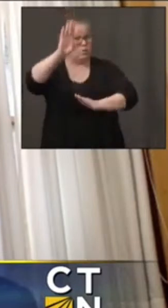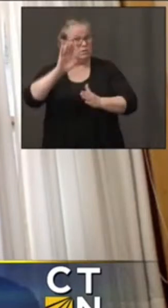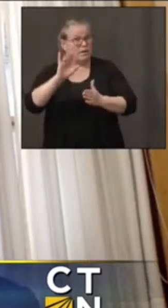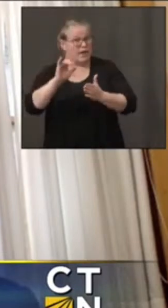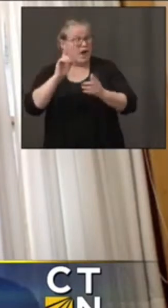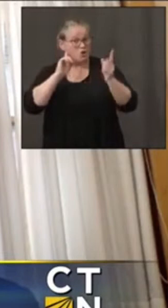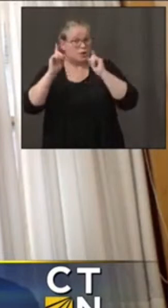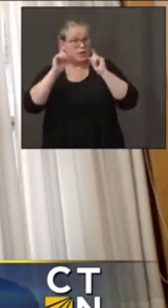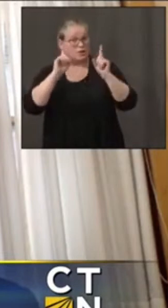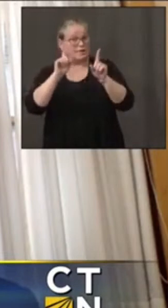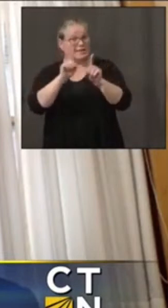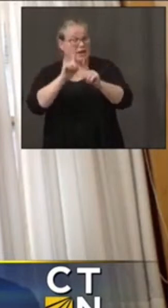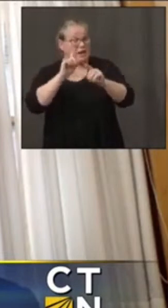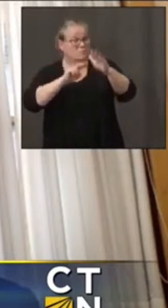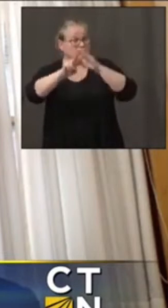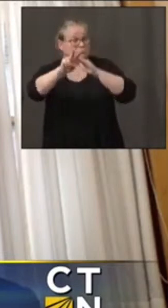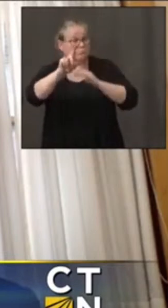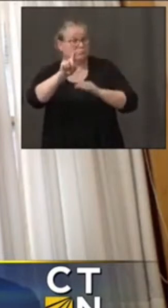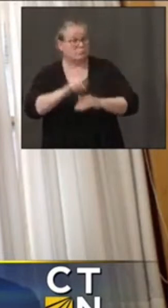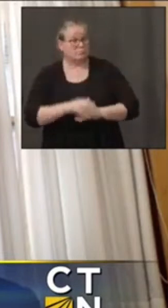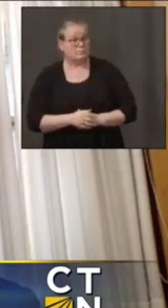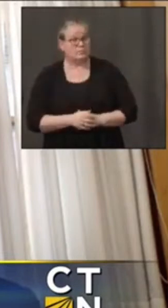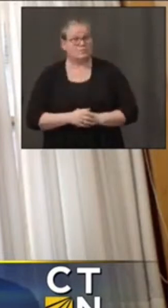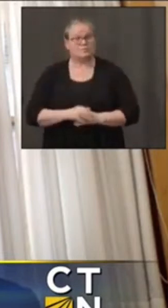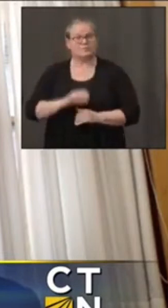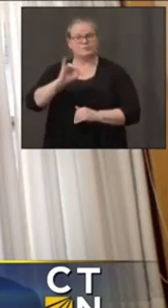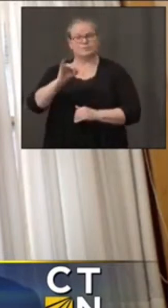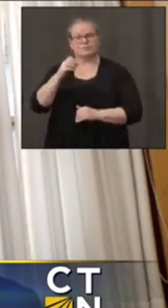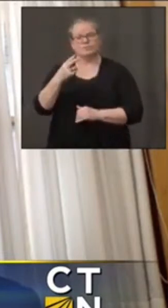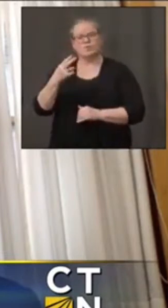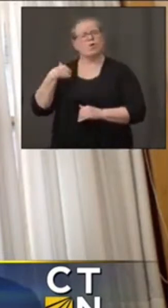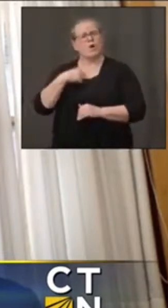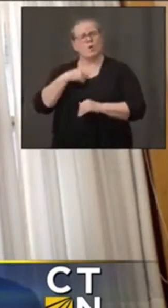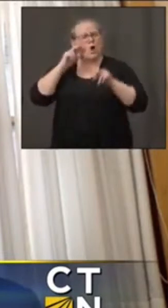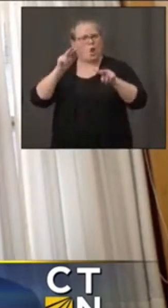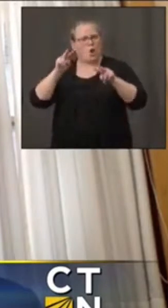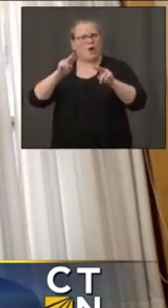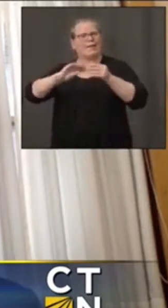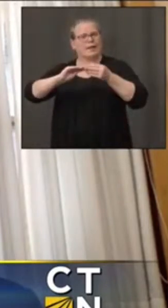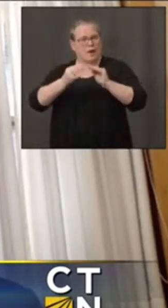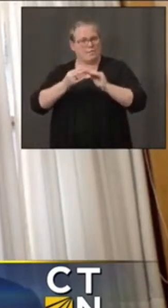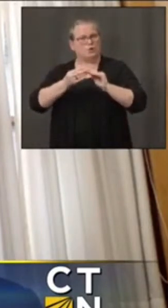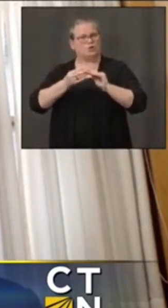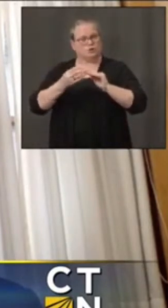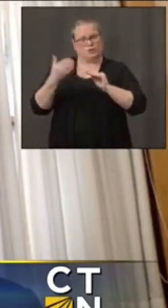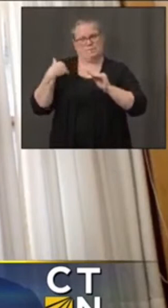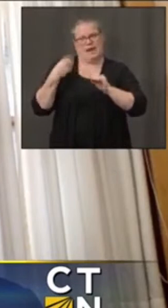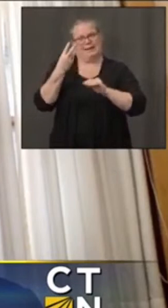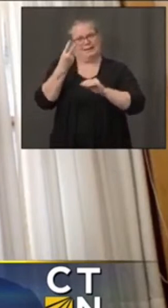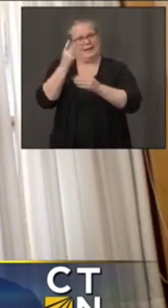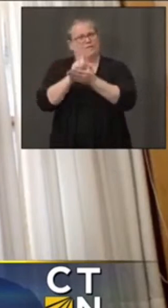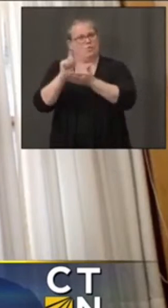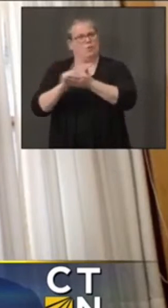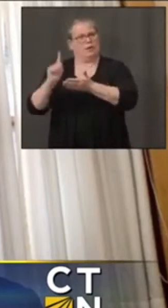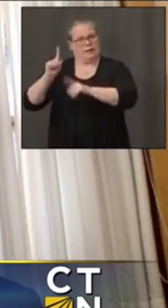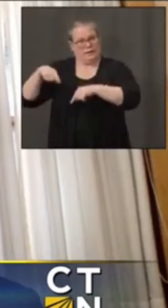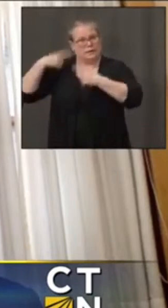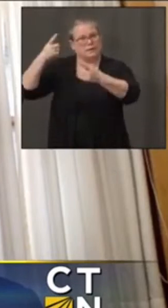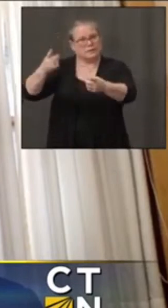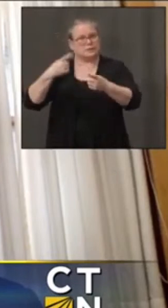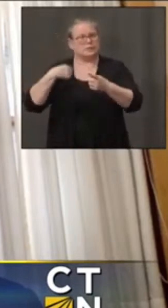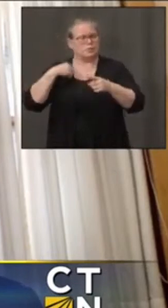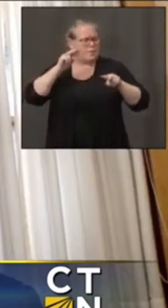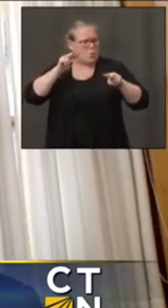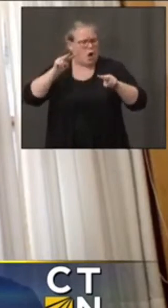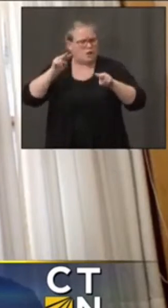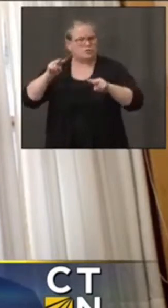Well, we're looking at the trends that we've been seeing over the last several weeks, and as mentioned, it's our job to plan, right, and to be